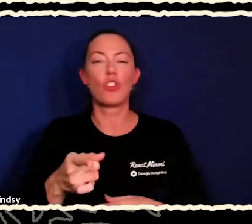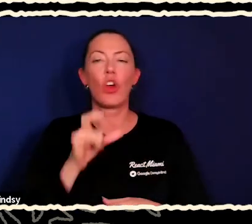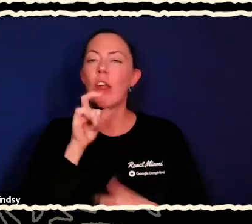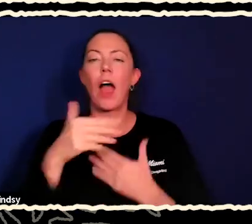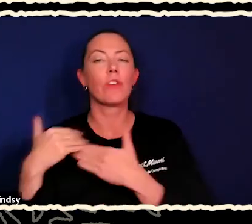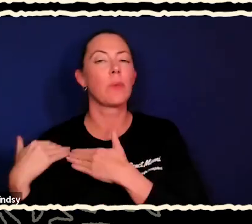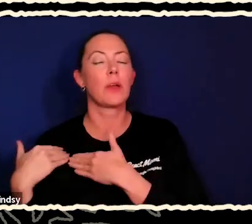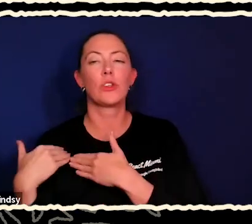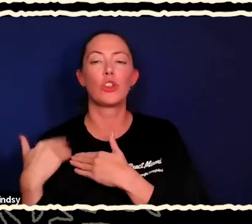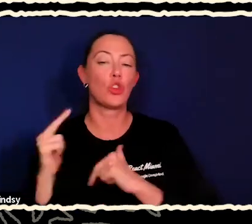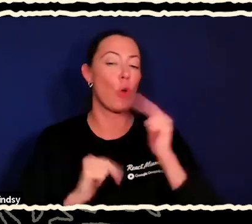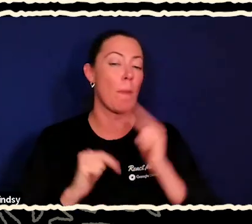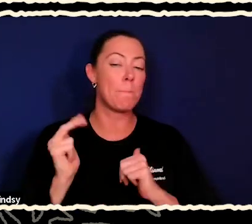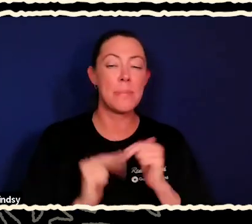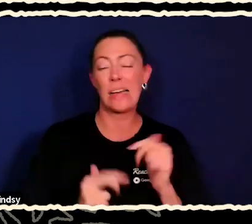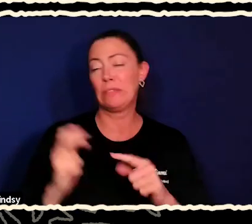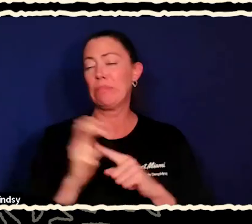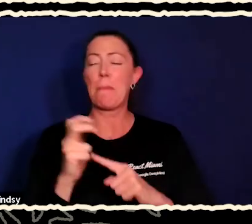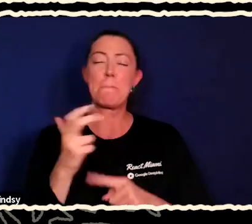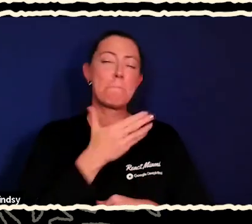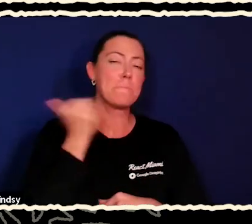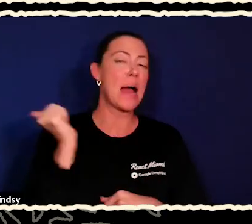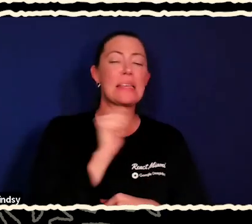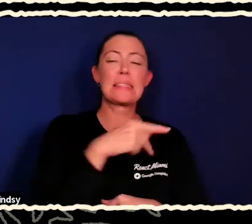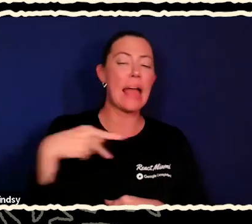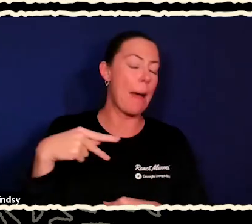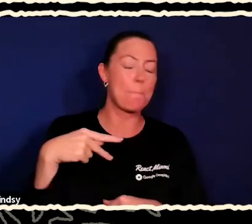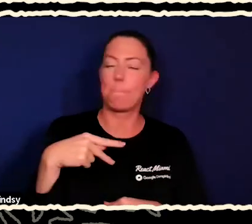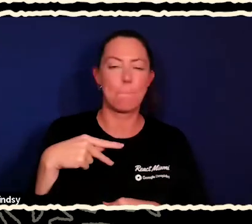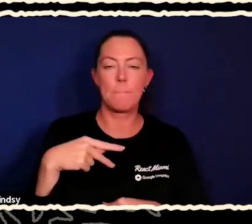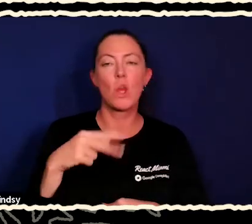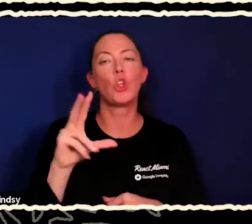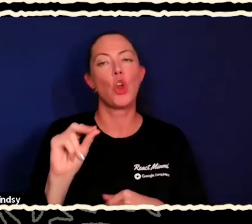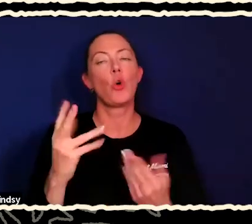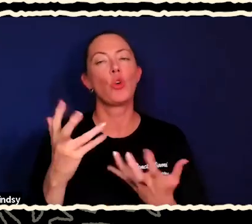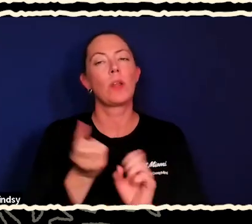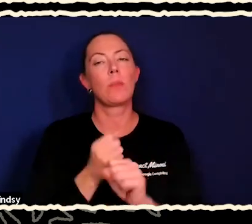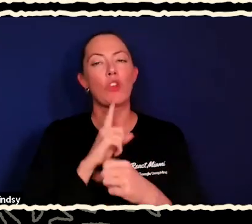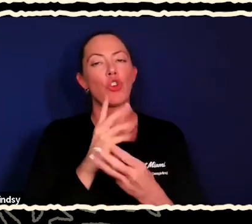app or architecture. It is to solve problems for your end users.